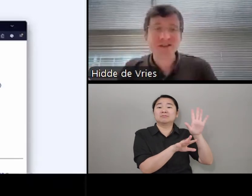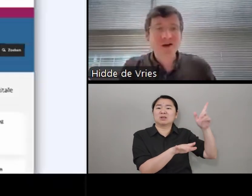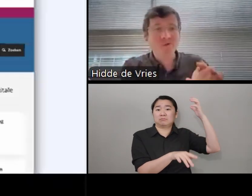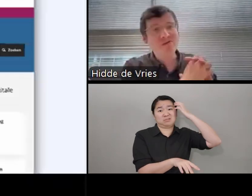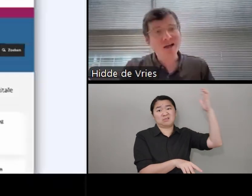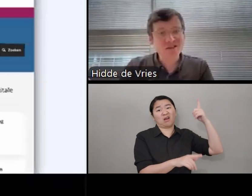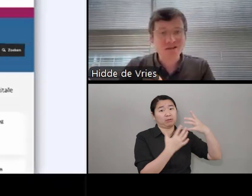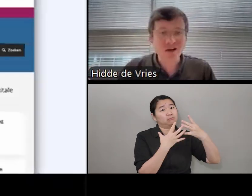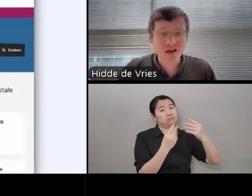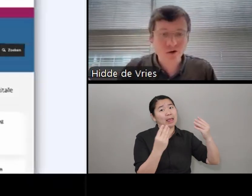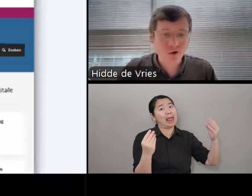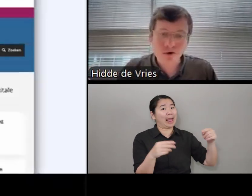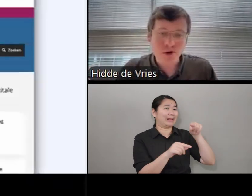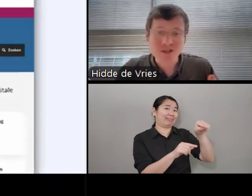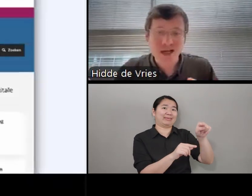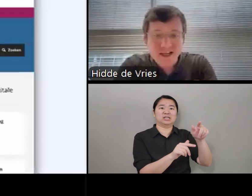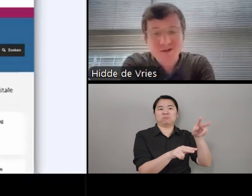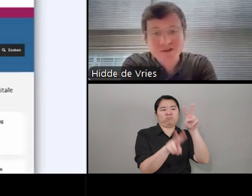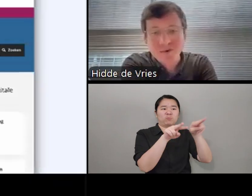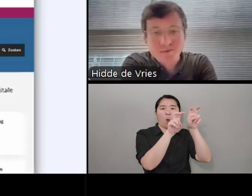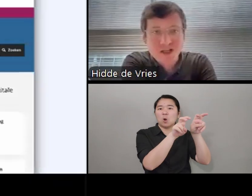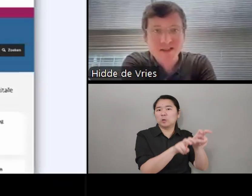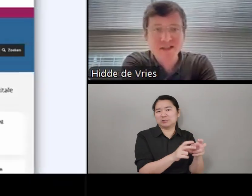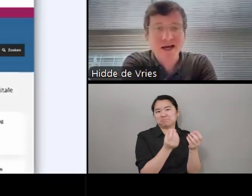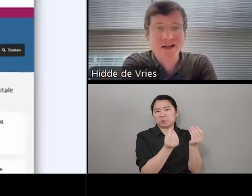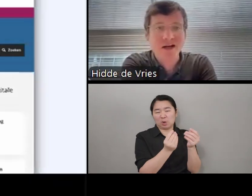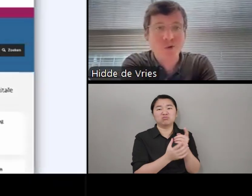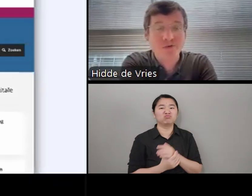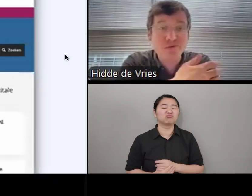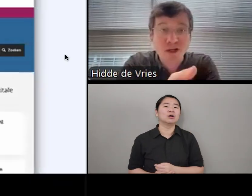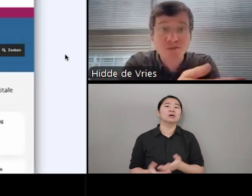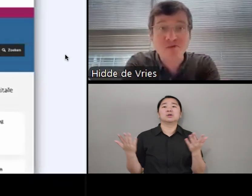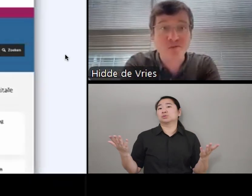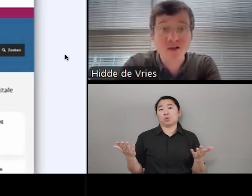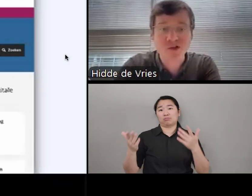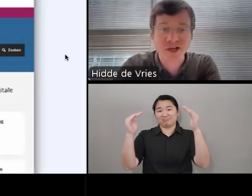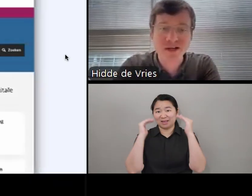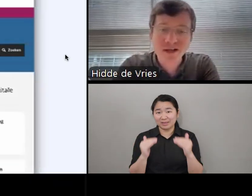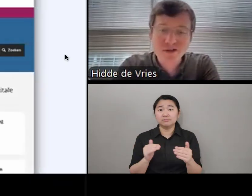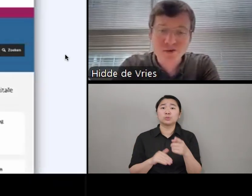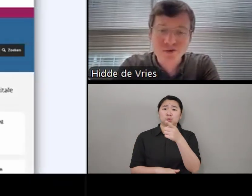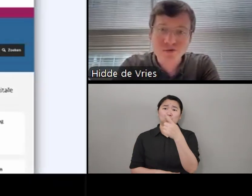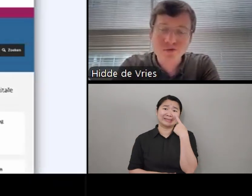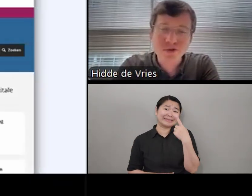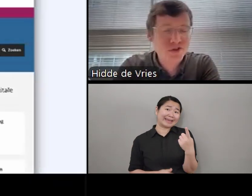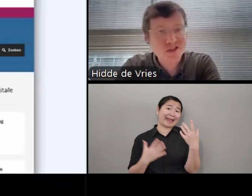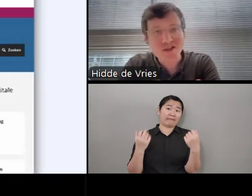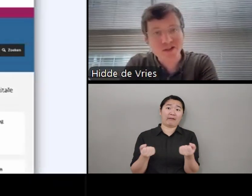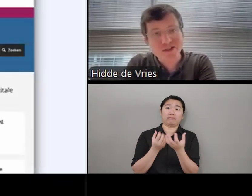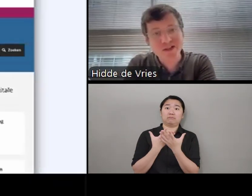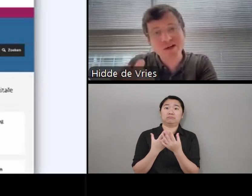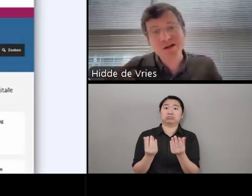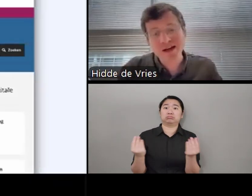please. We've asked almost 9,000 websites that we are responsible for monitoring to use